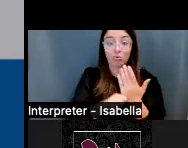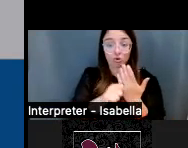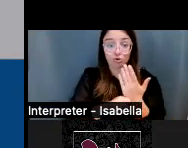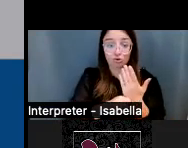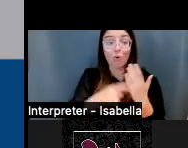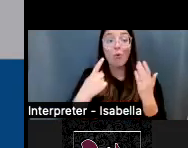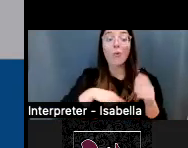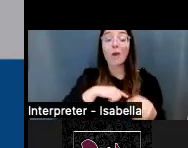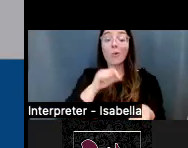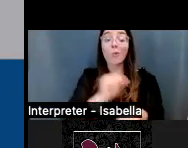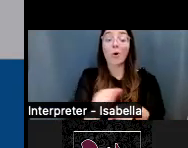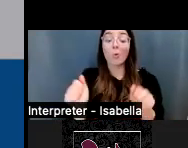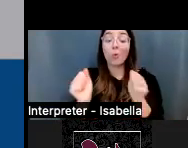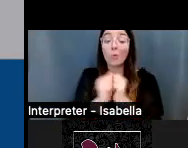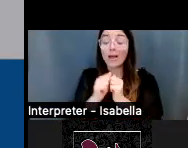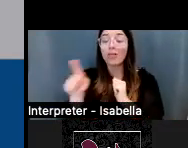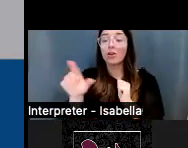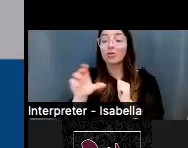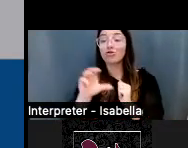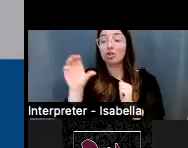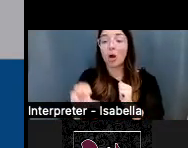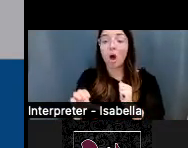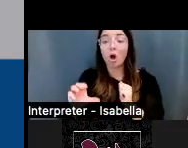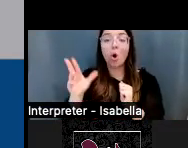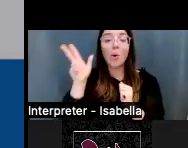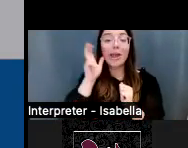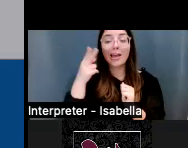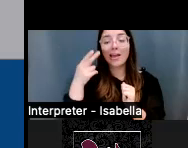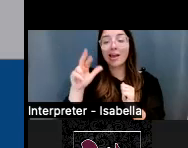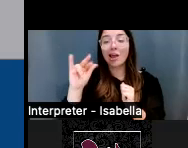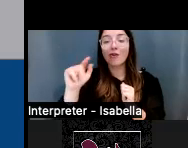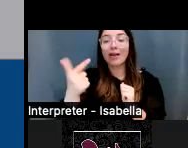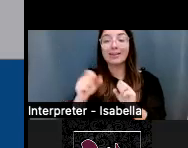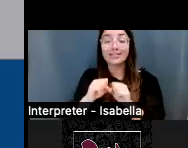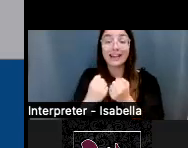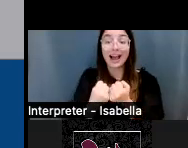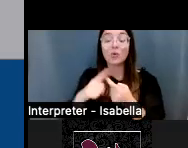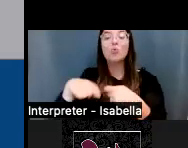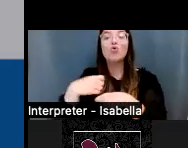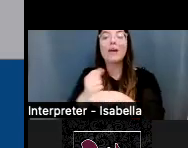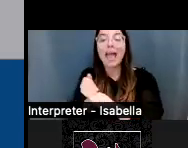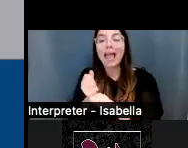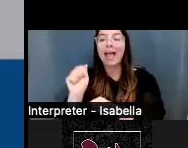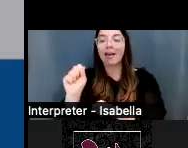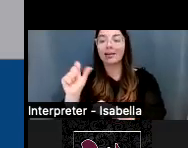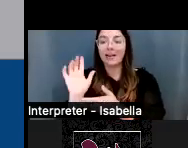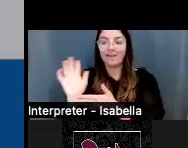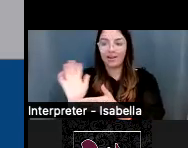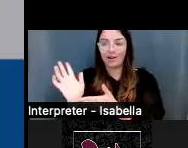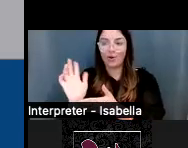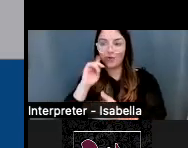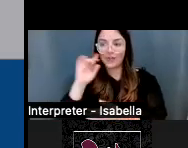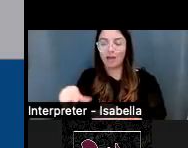Chicago Hearing Society to create ASL videos. And so we're planning to do the same for these fact sheets and